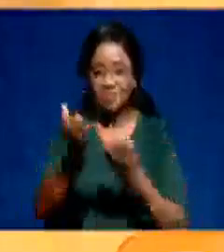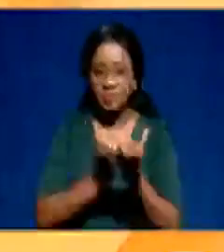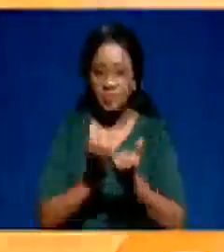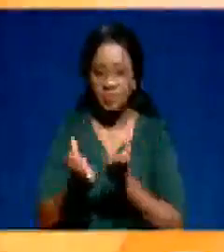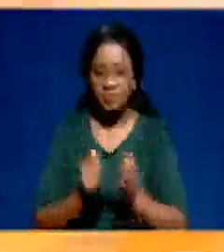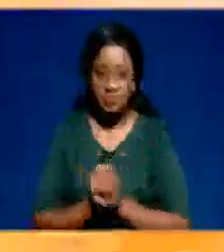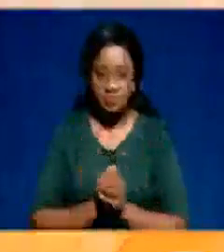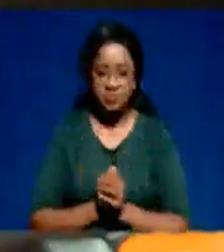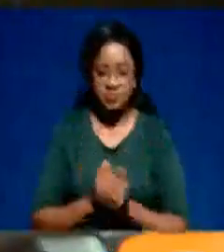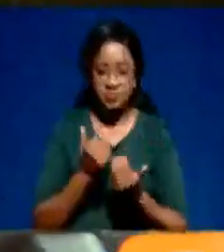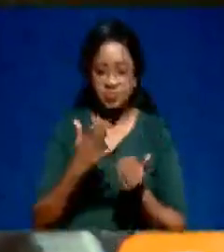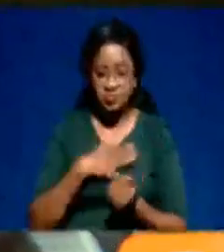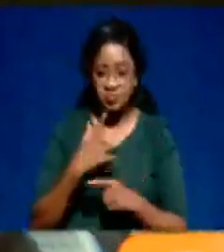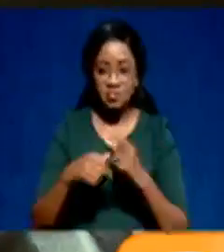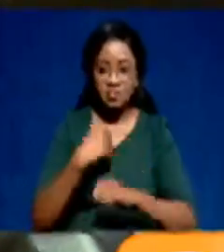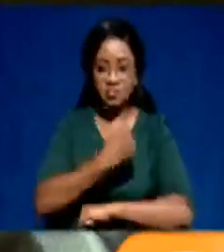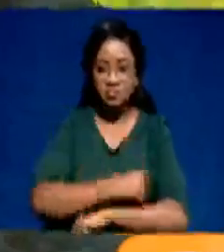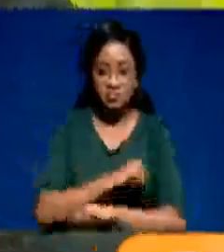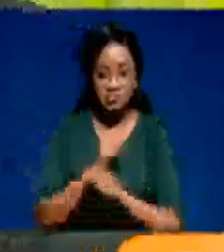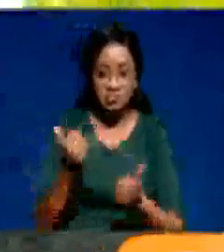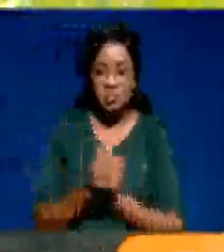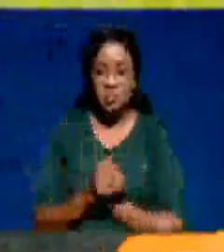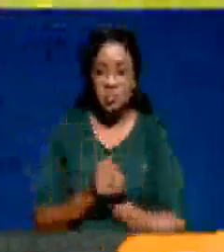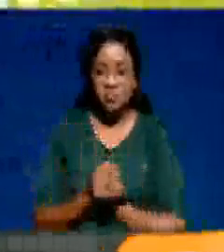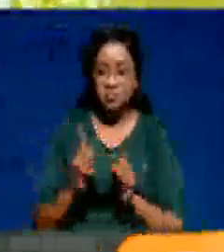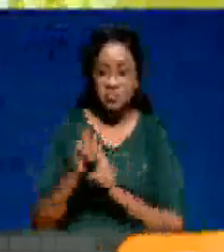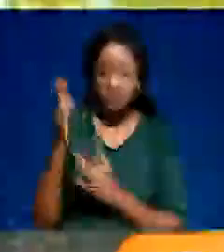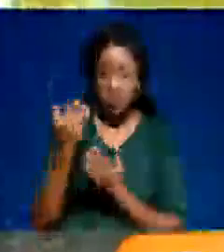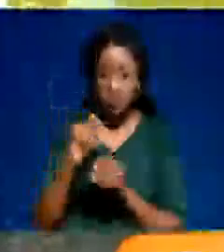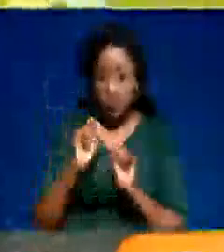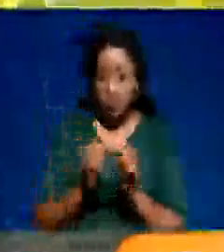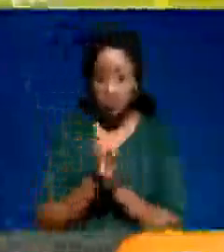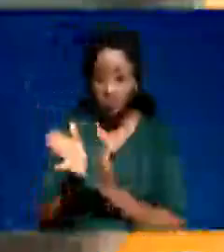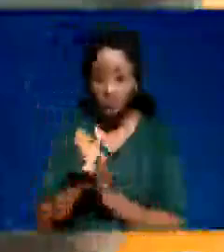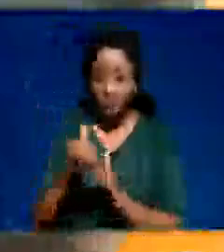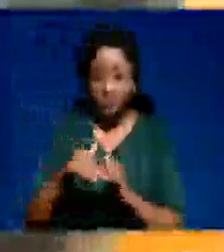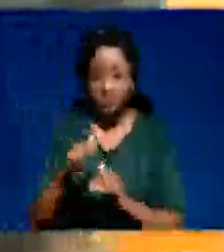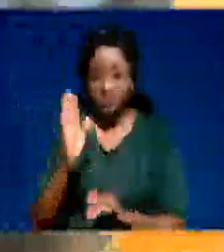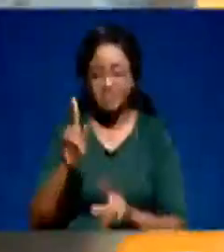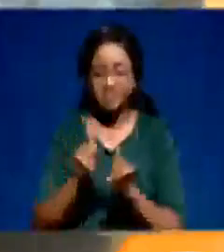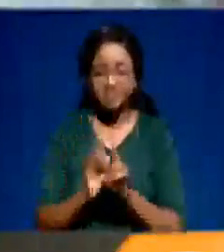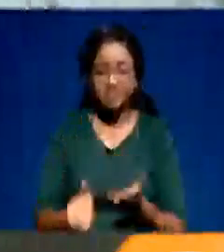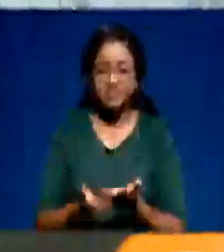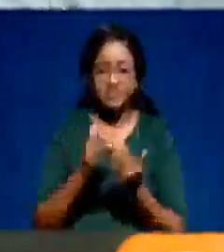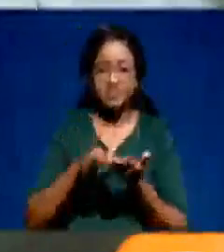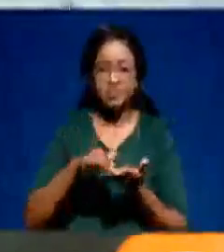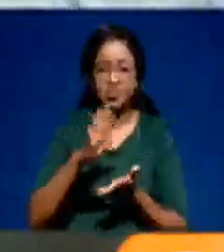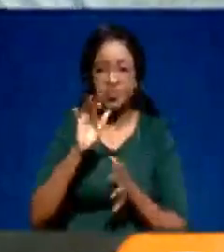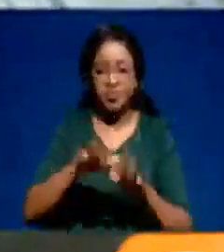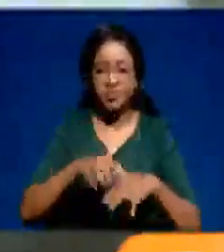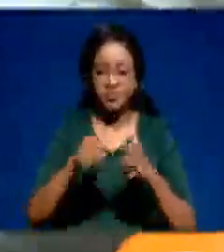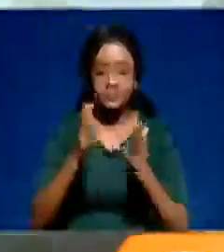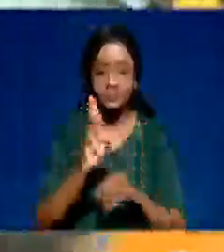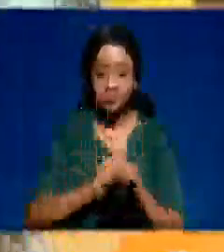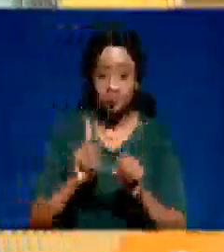kidogo, watoto wanasoma. Rigu looks forward to expanding Safi Organics beyond Kenya and help more farmers adopt organic